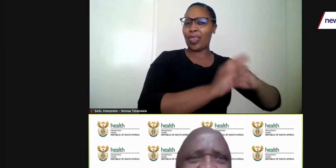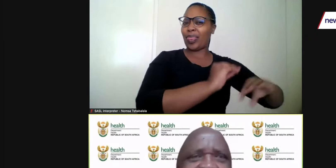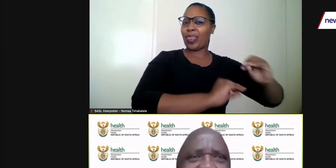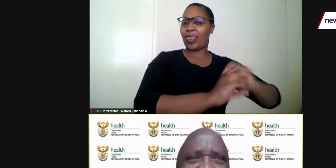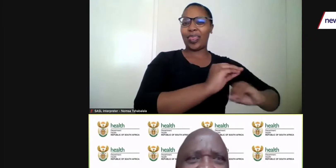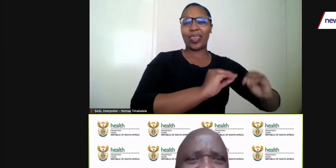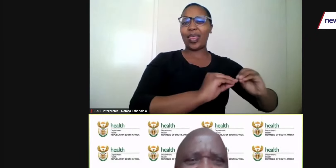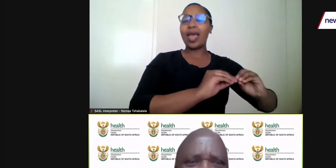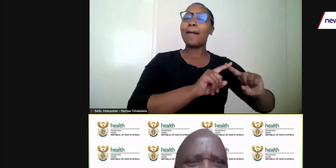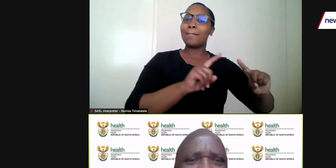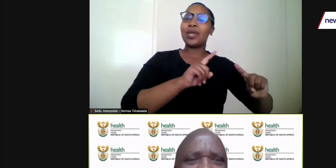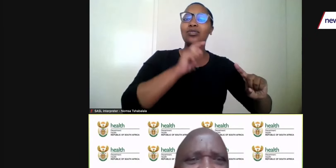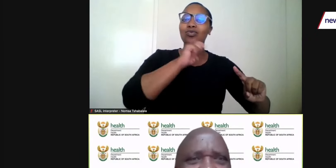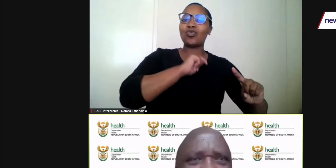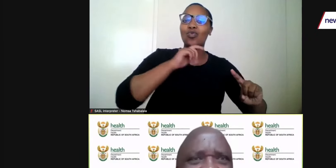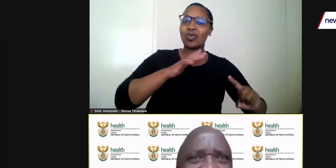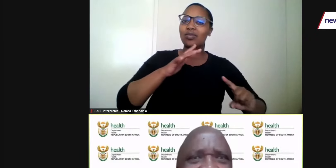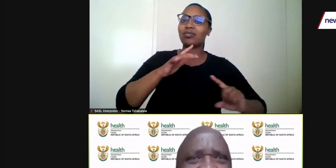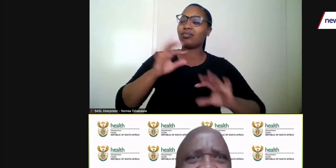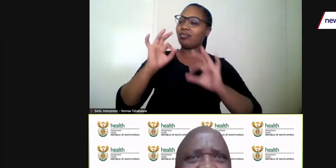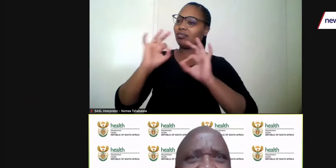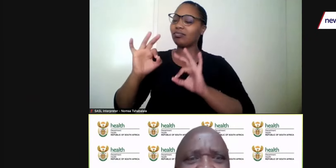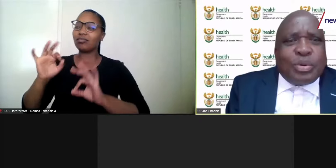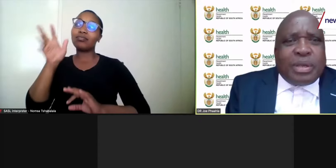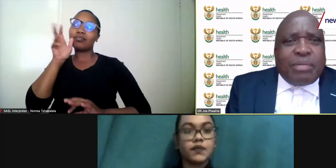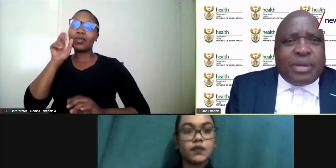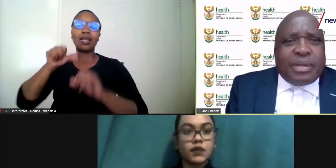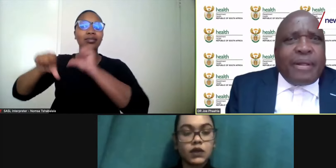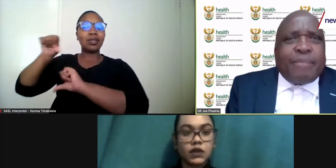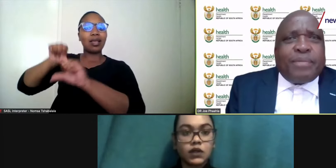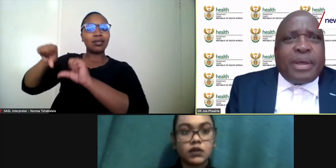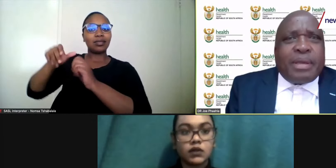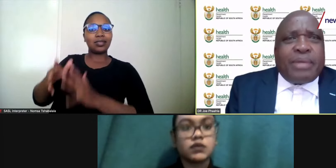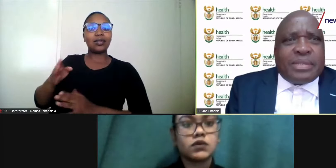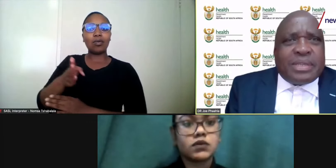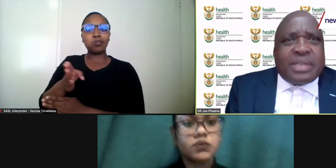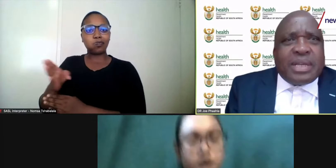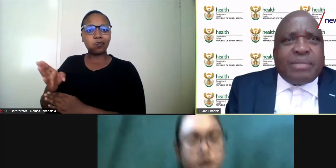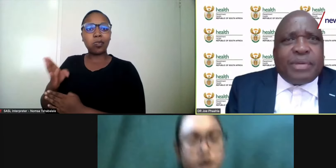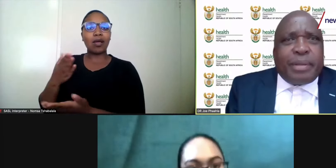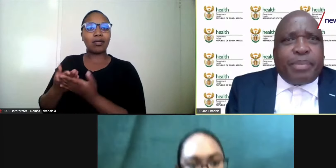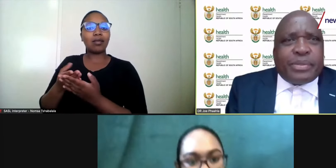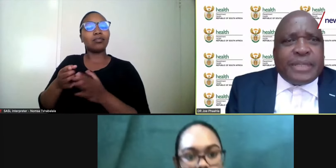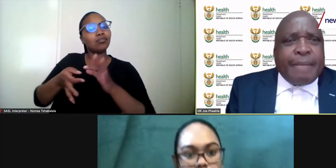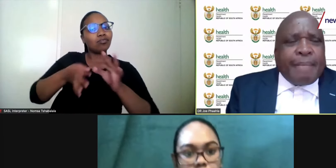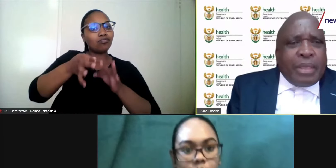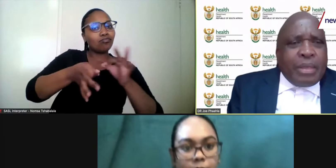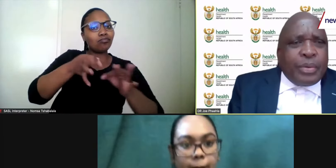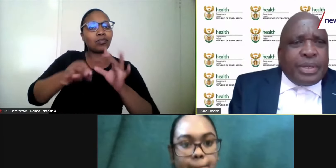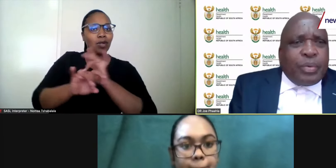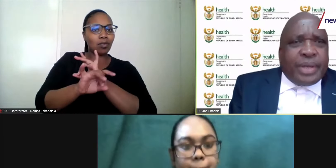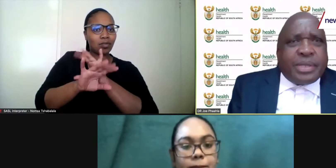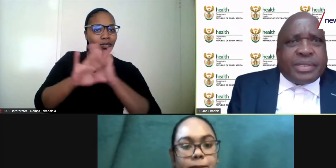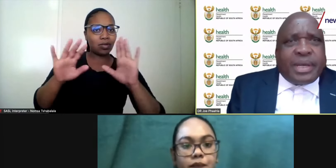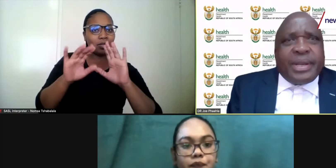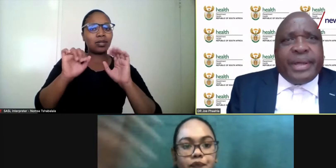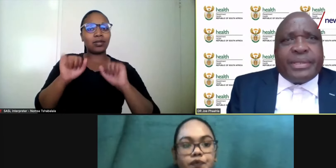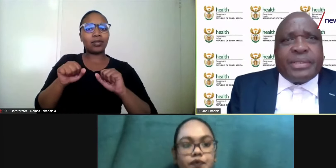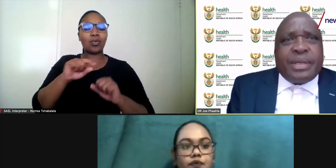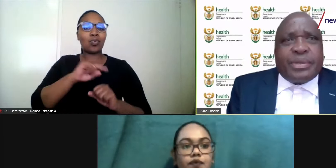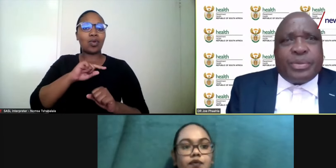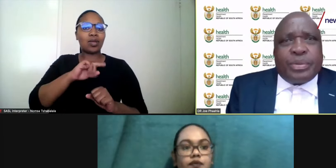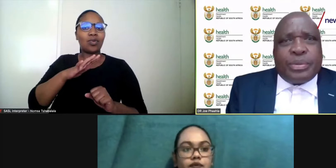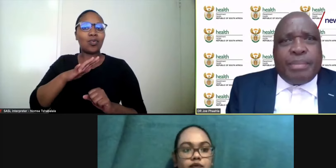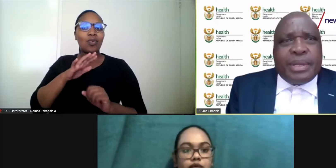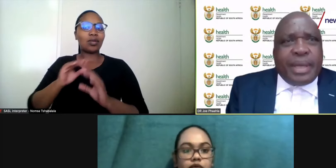Dr. Richard are horses, but these are the scientists who give us these scientific reports. We didn't want the second